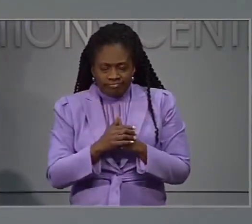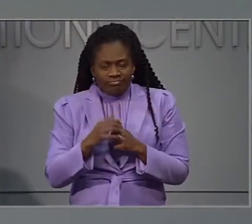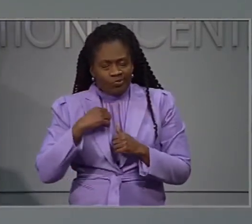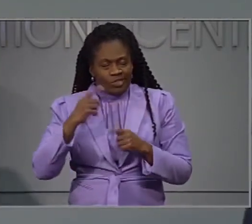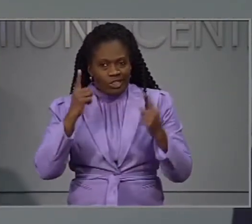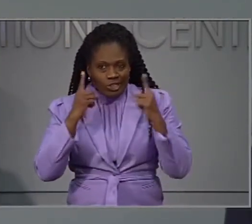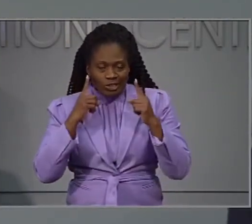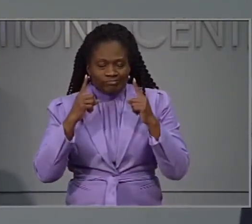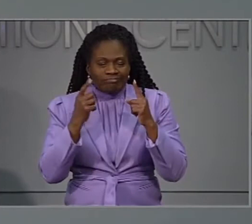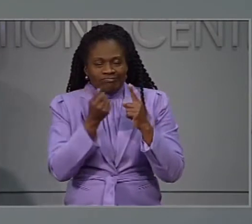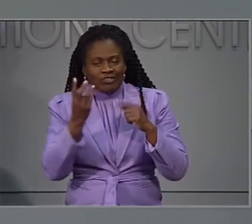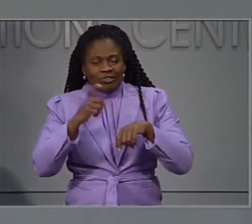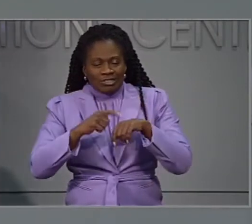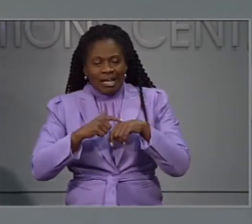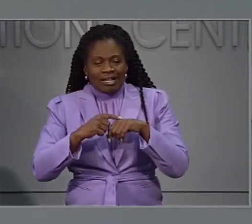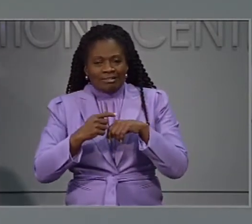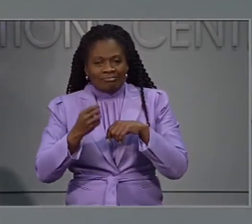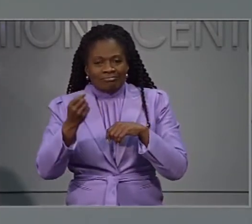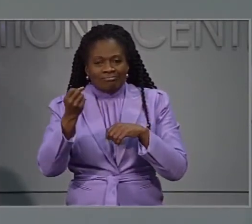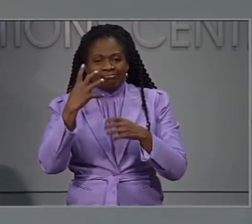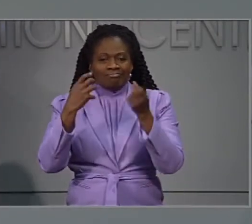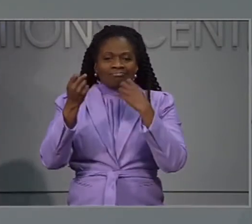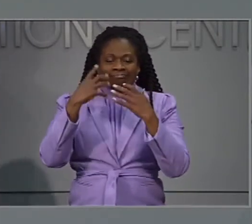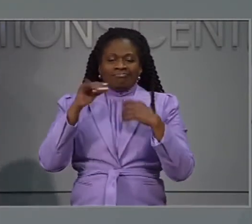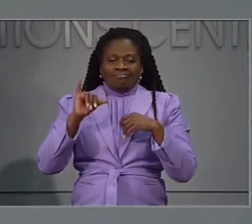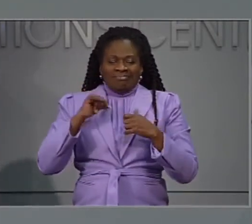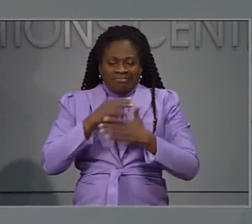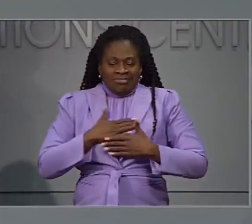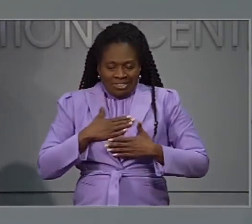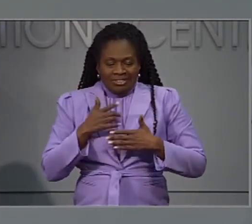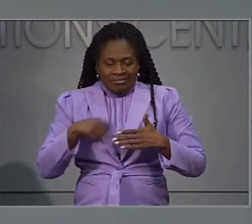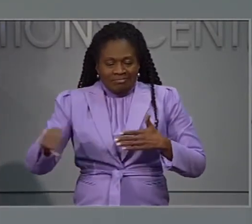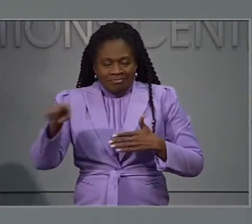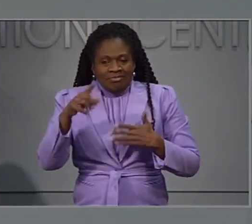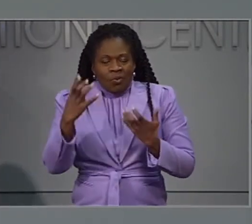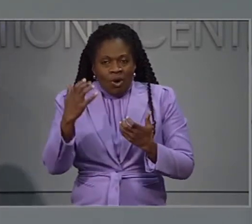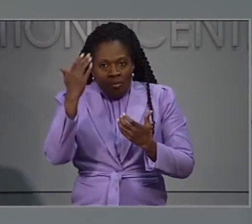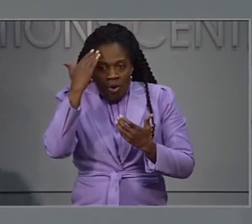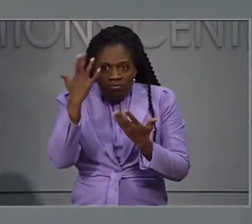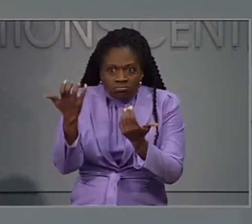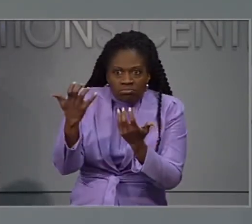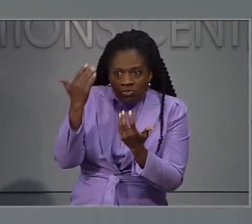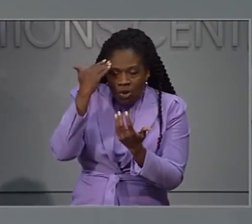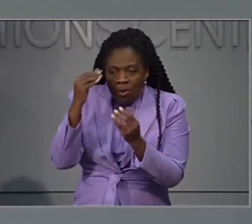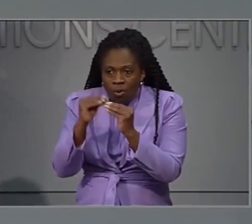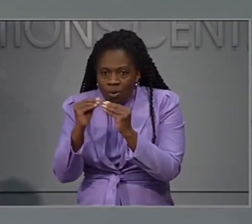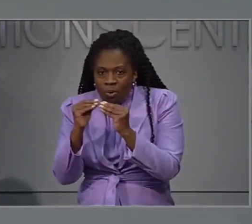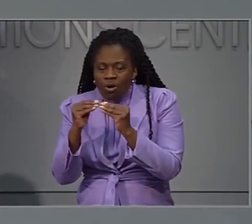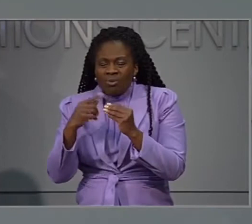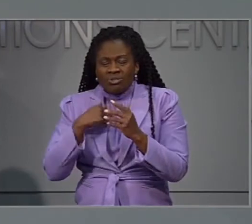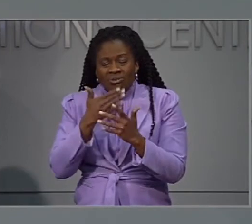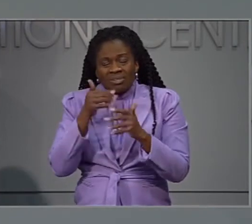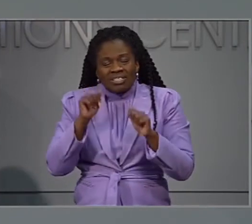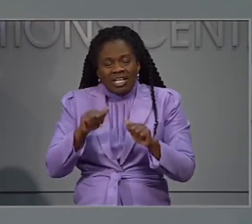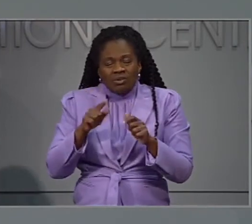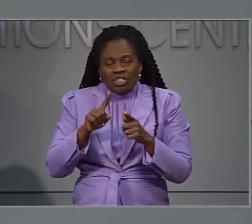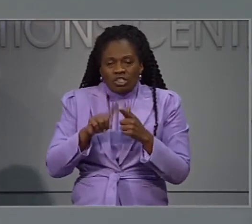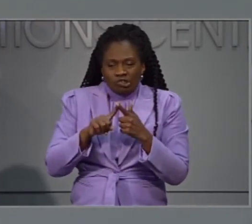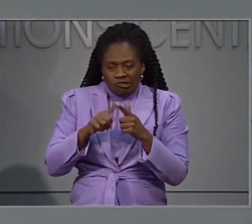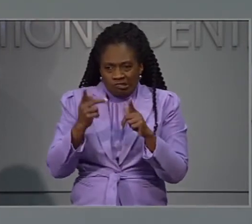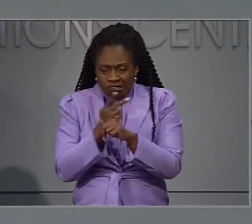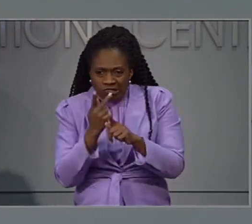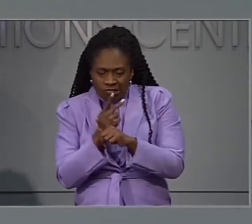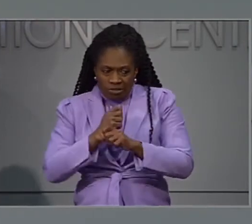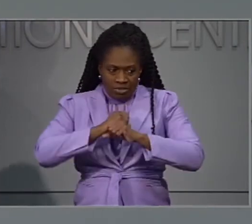have heard this question a couple of times this week, and I appreciate that everyone wants more information. We're doing the best we can to strike the balance